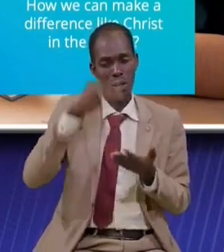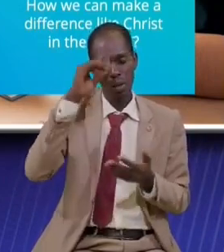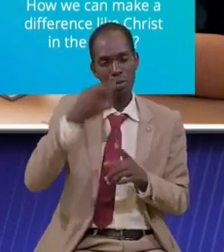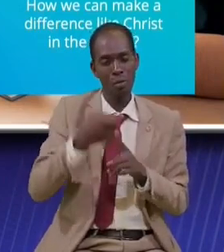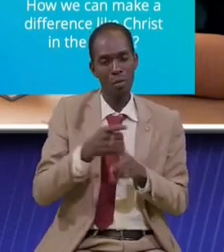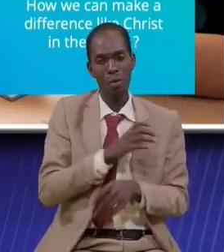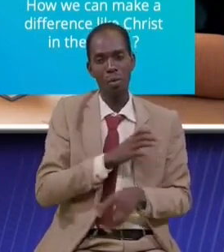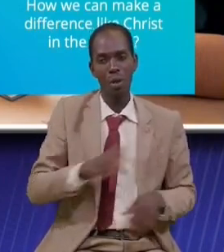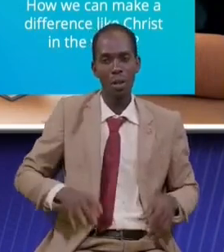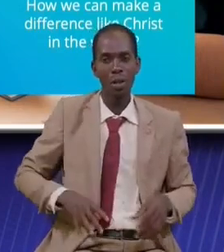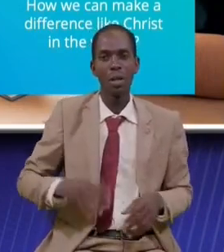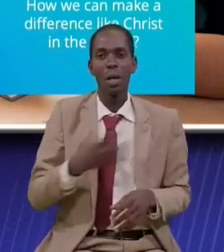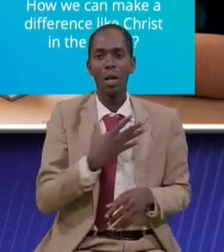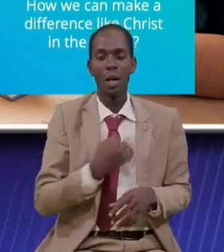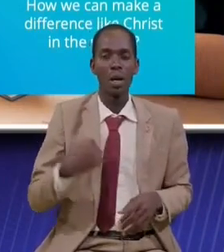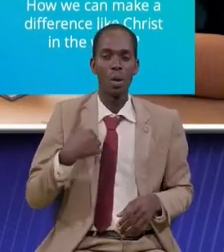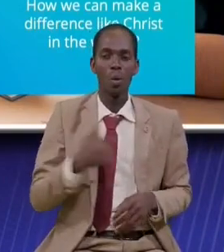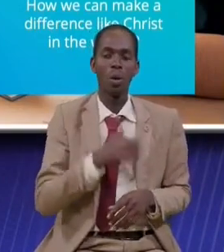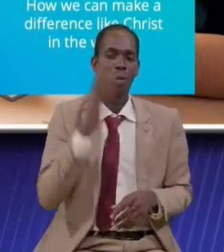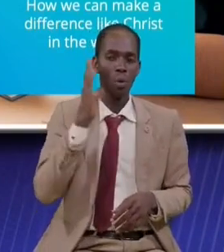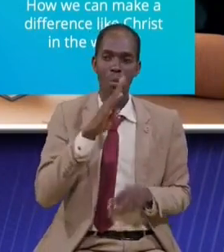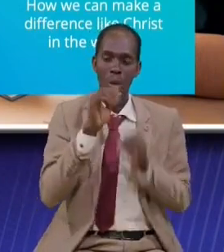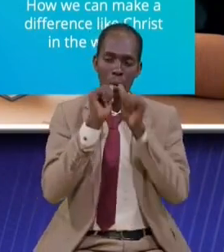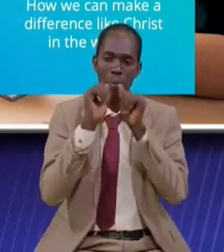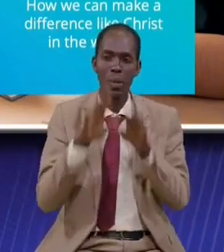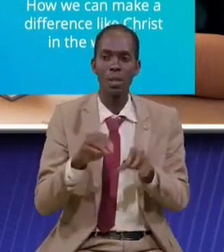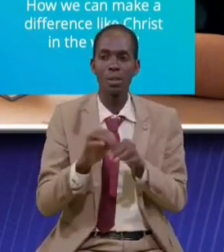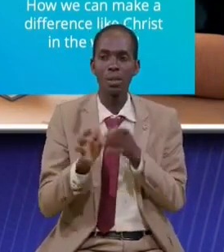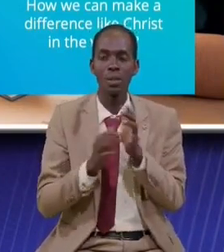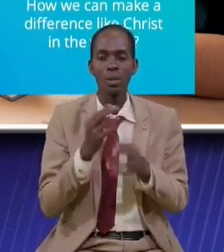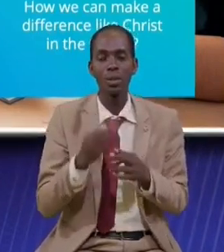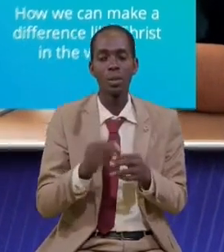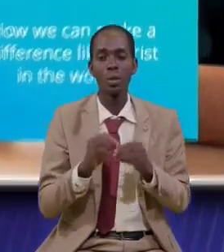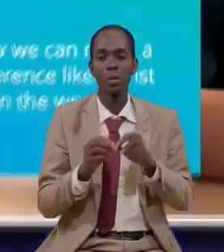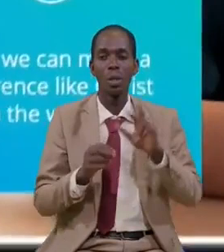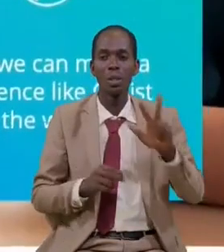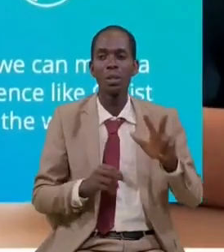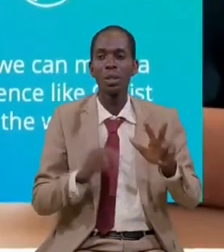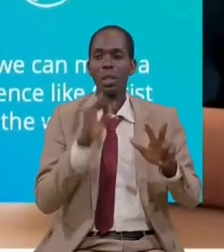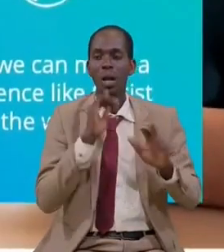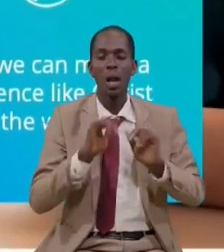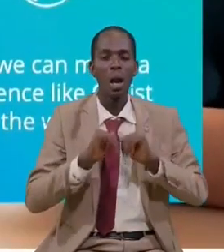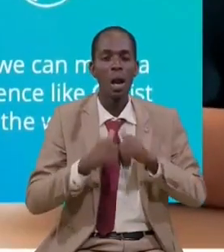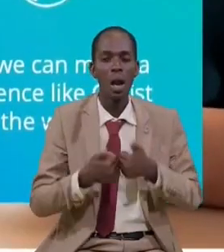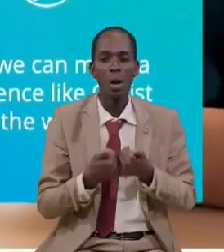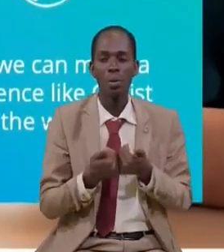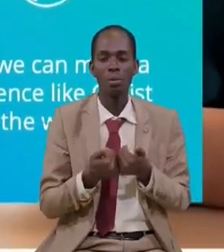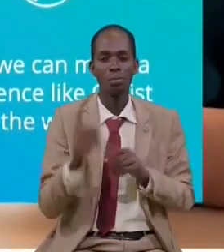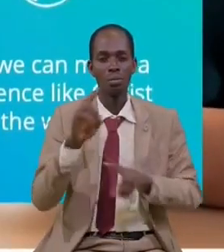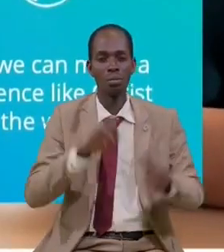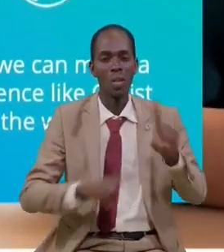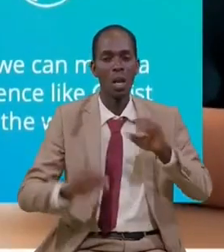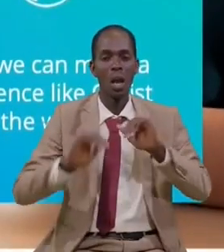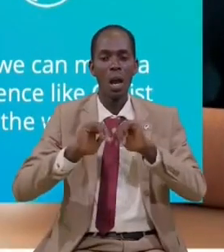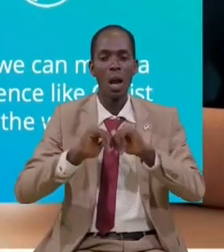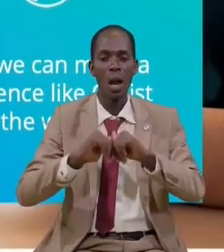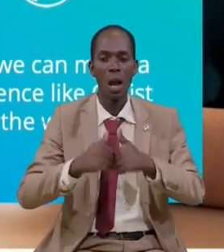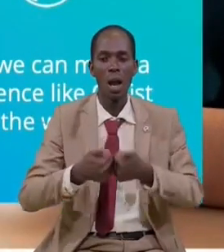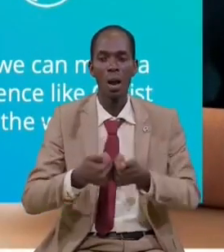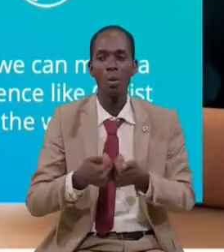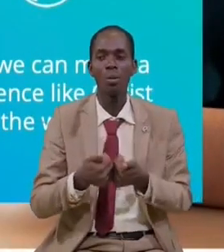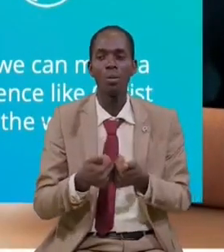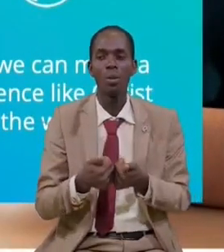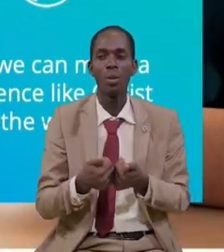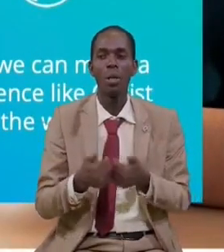be blessed in Jesus' name. And finally, we're going to look at how. Everybody say how.